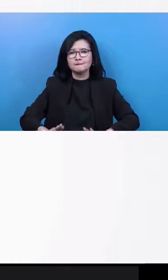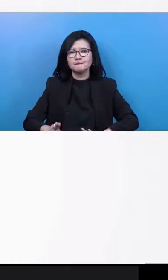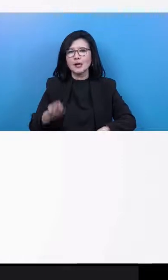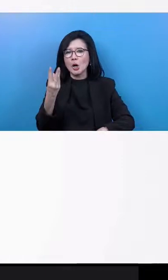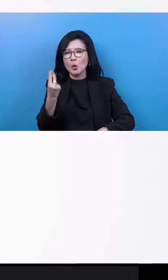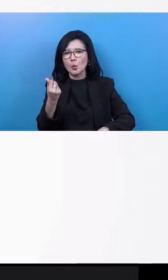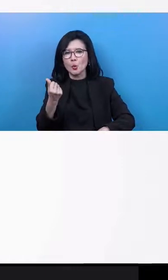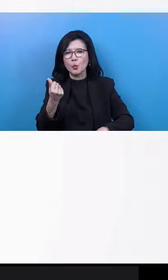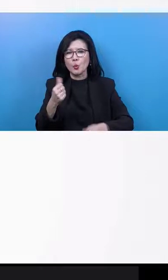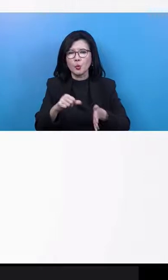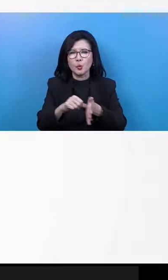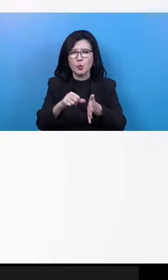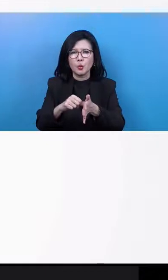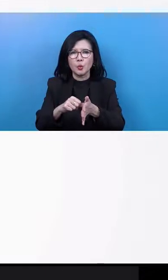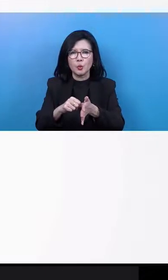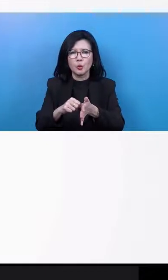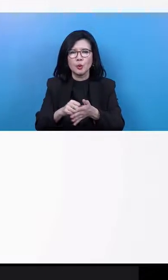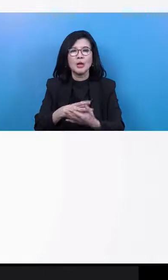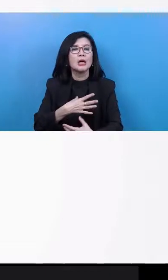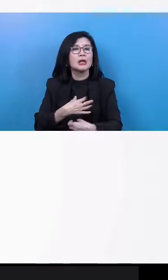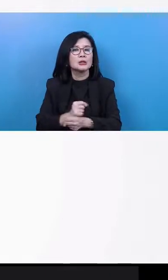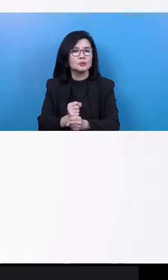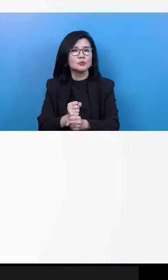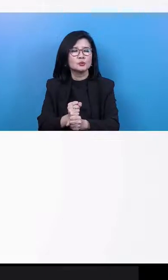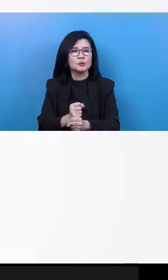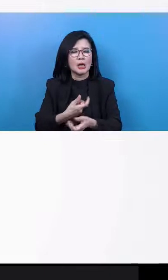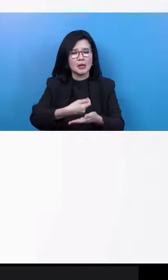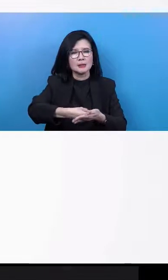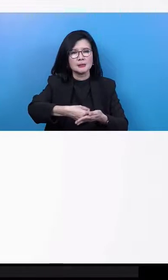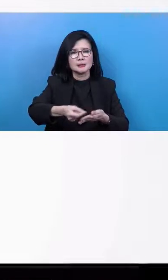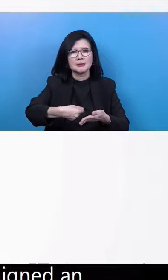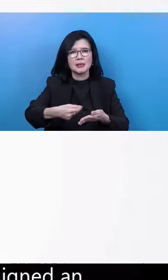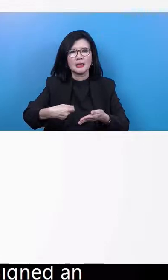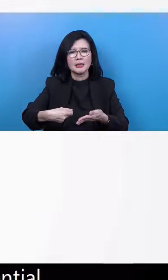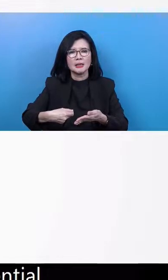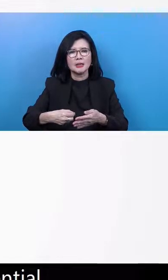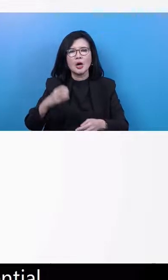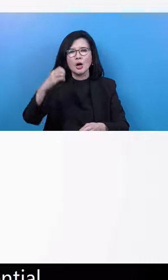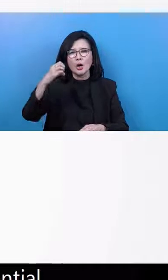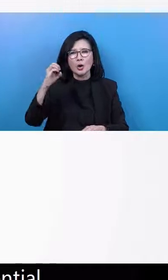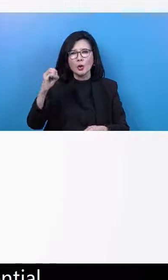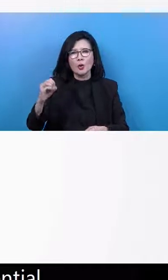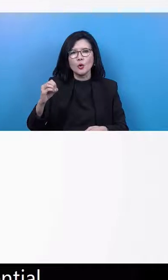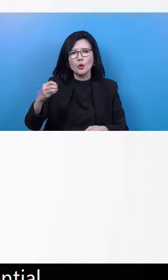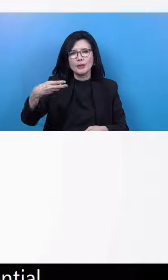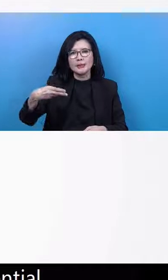an MOU with the OECD, which will outline potential